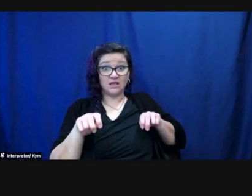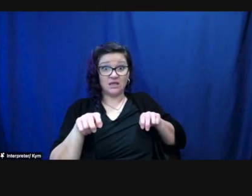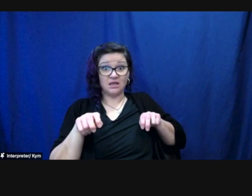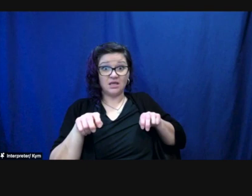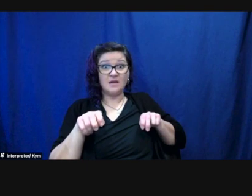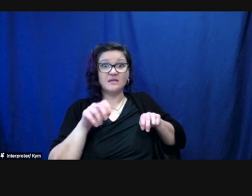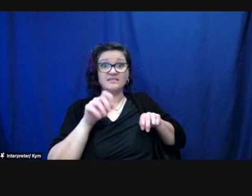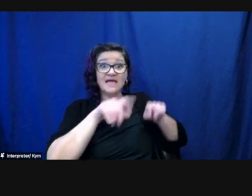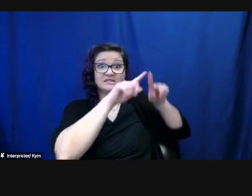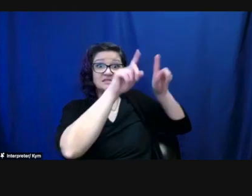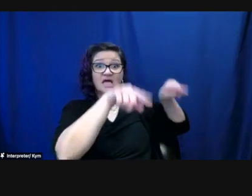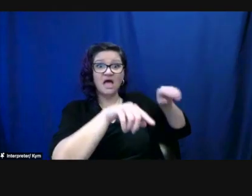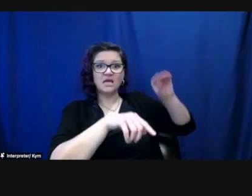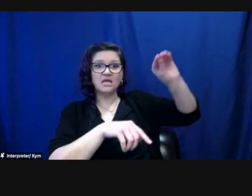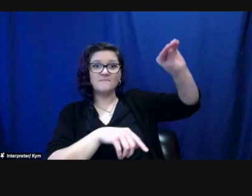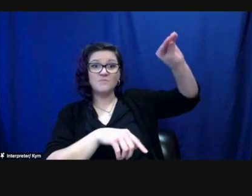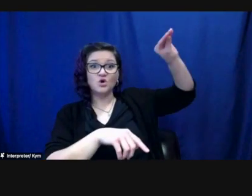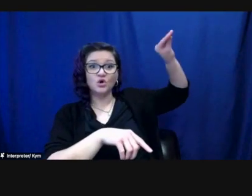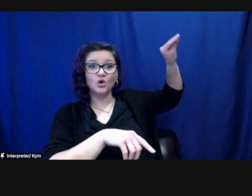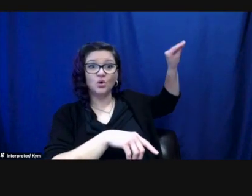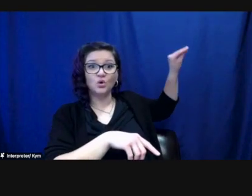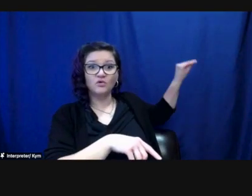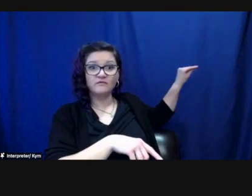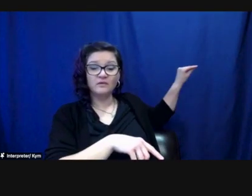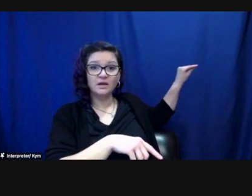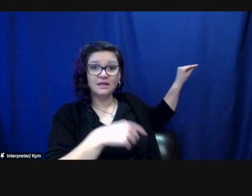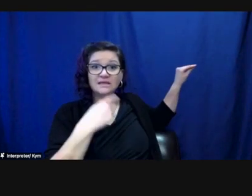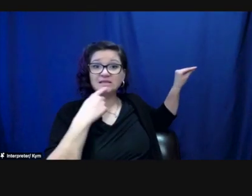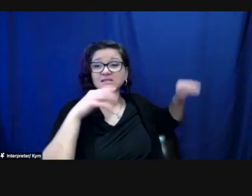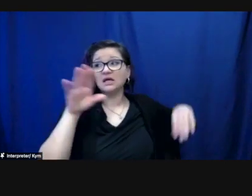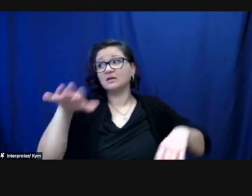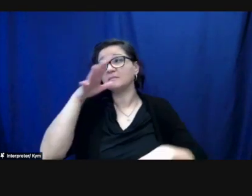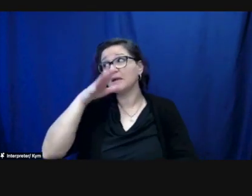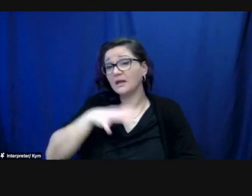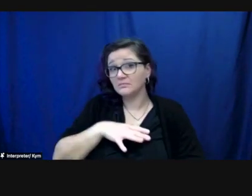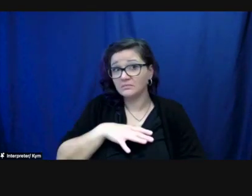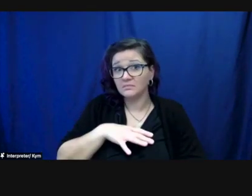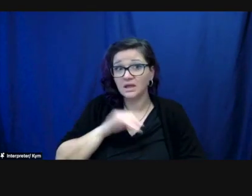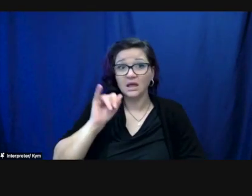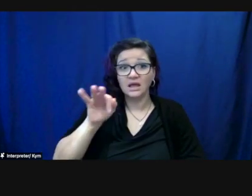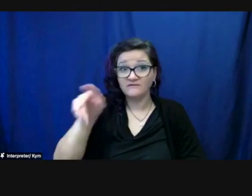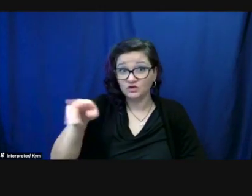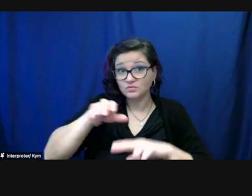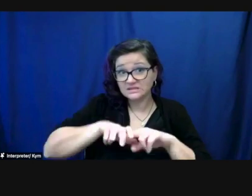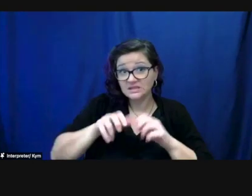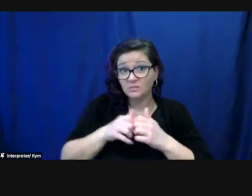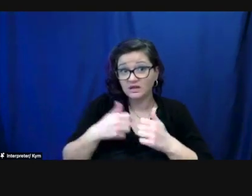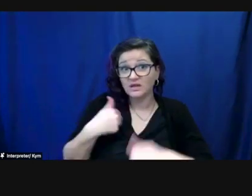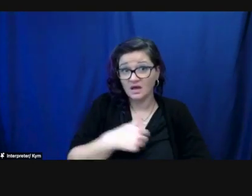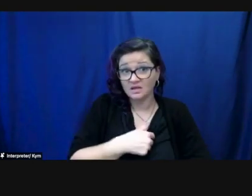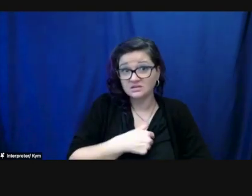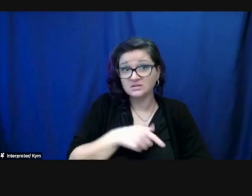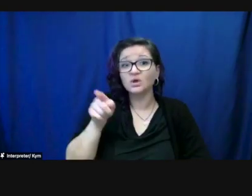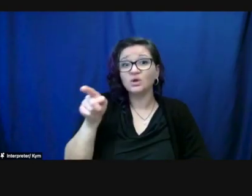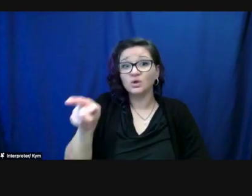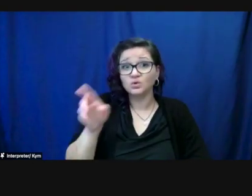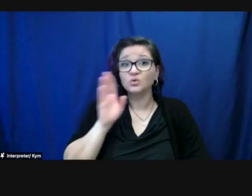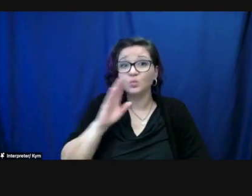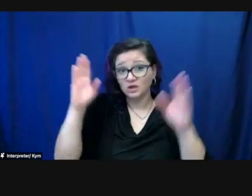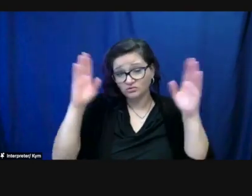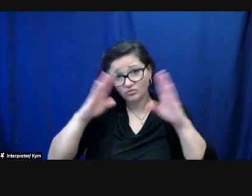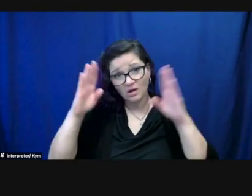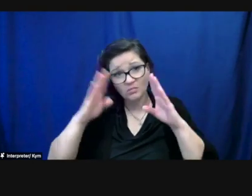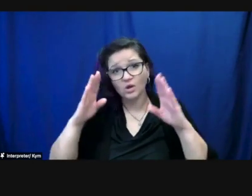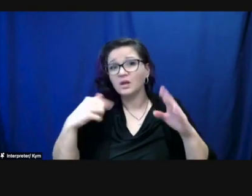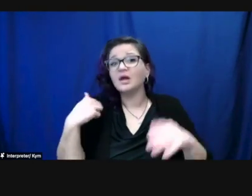and put it in back of me. And he said, ma'am, if you sit back with us, you're going to get in trouble